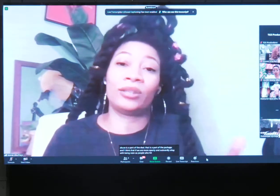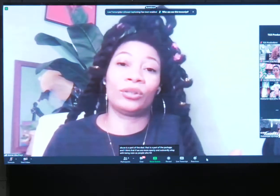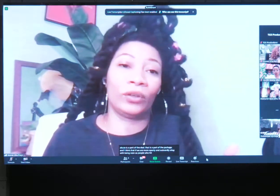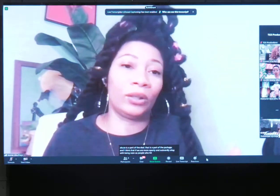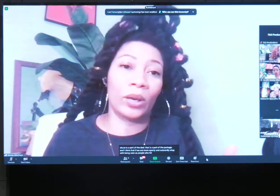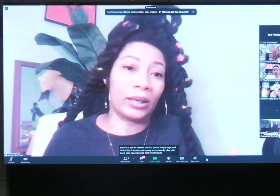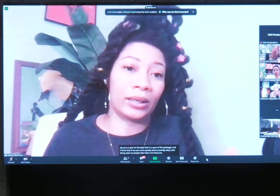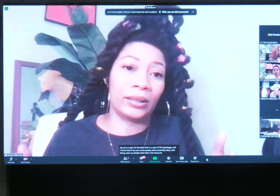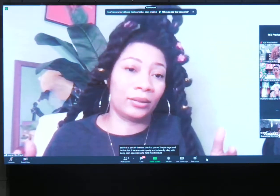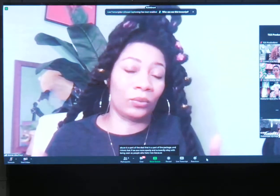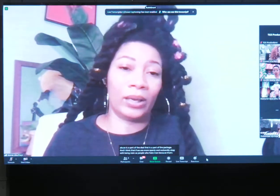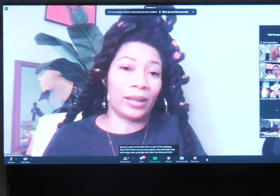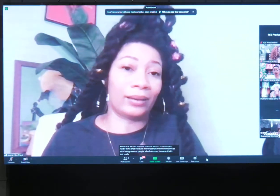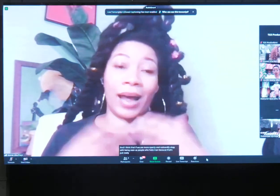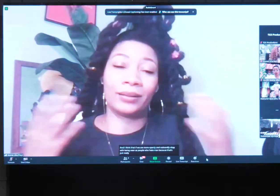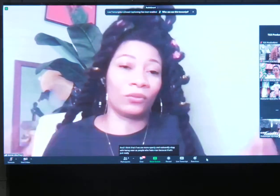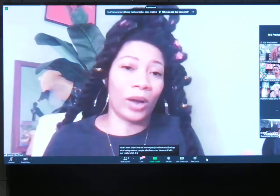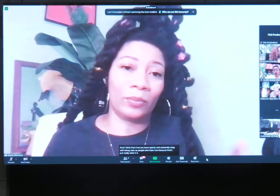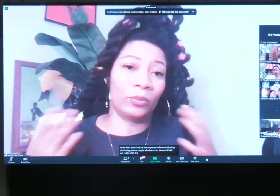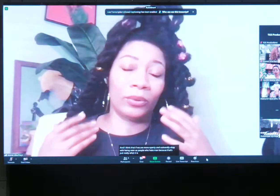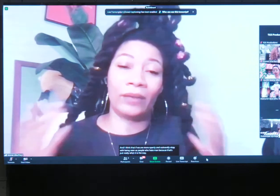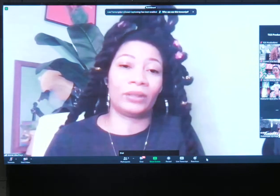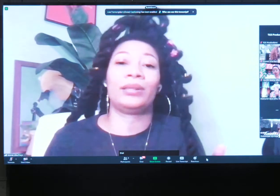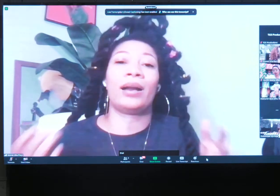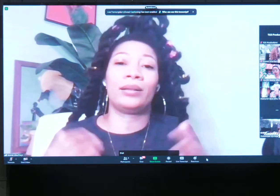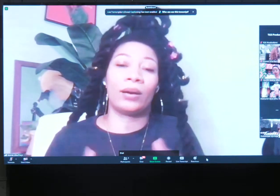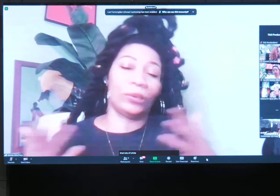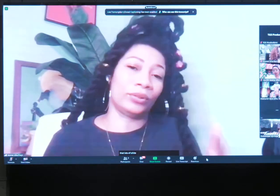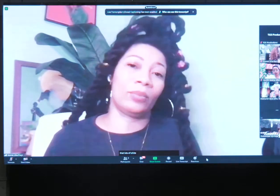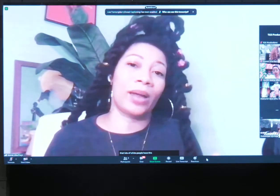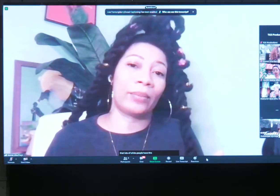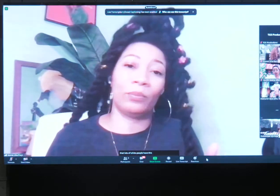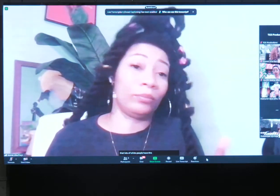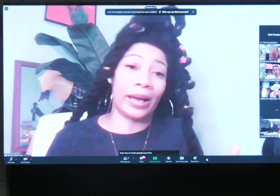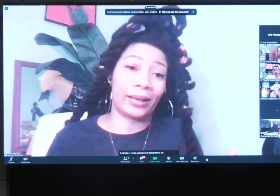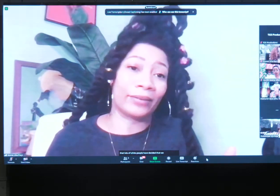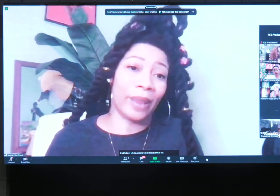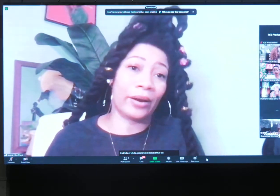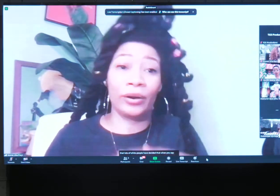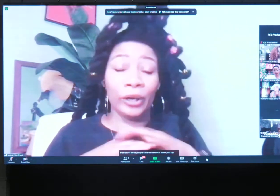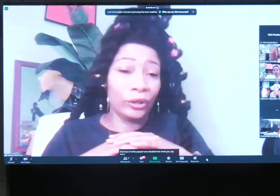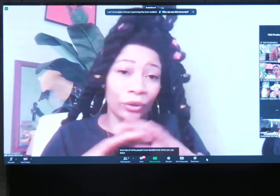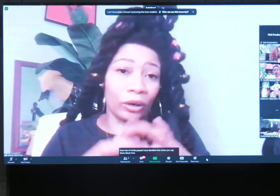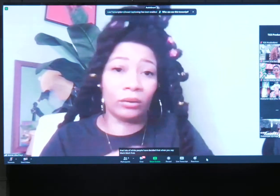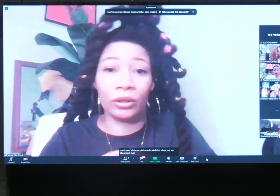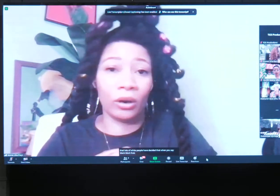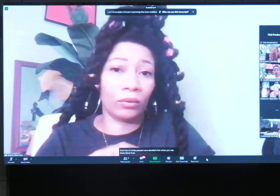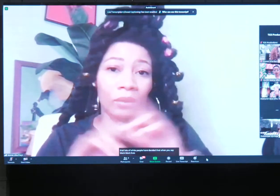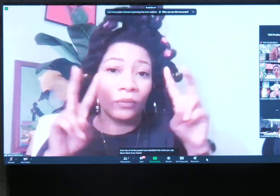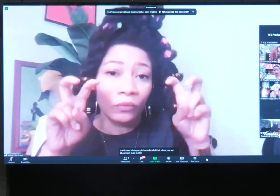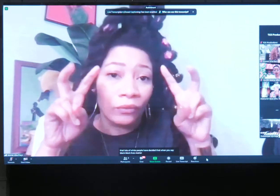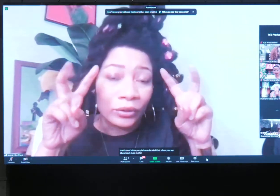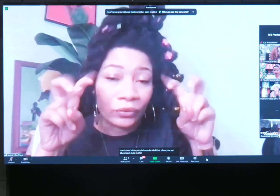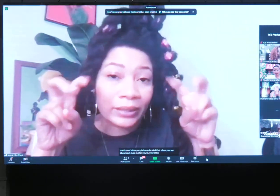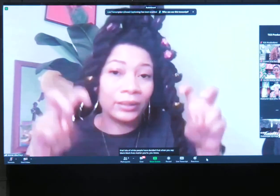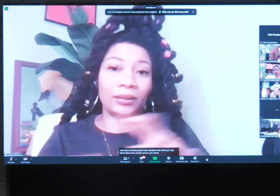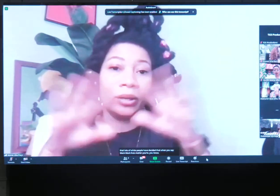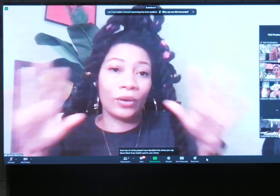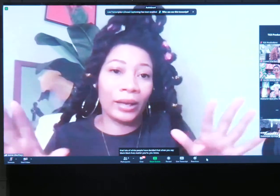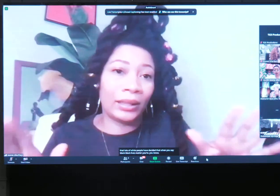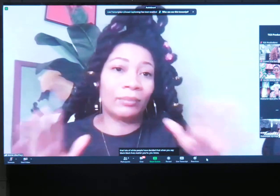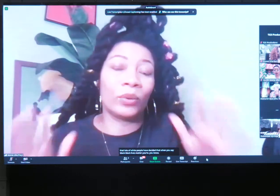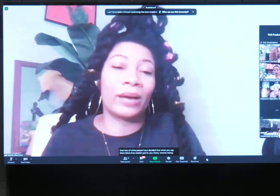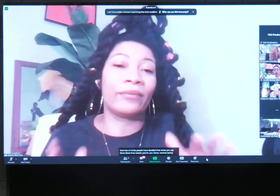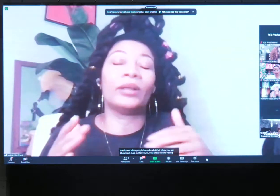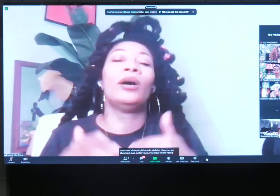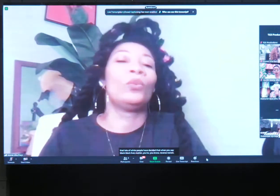men, because that's just really what it is, the way that lots of white people have decided that when you say Black Lives Matter, you're, reverse racism